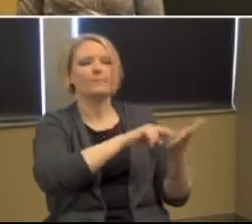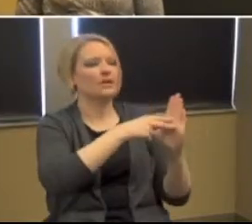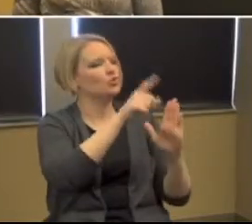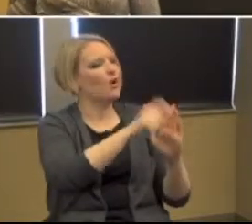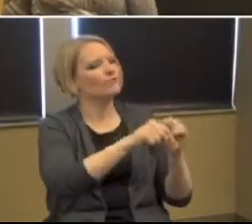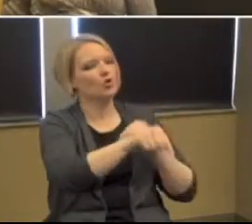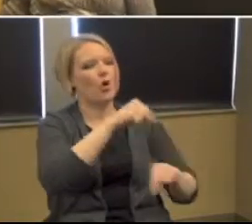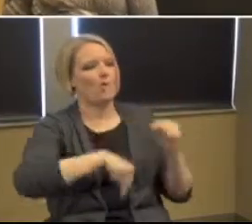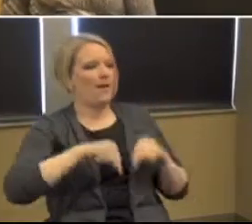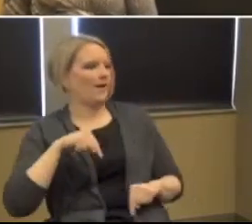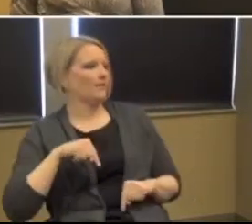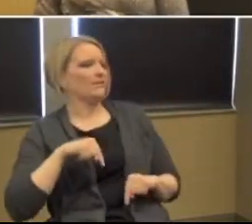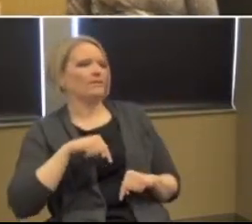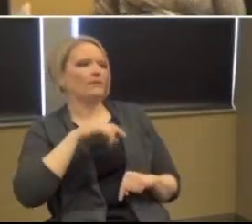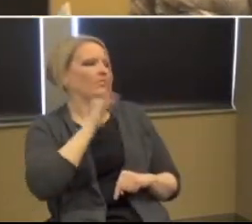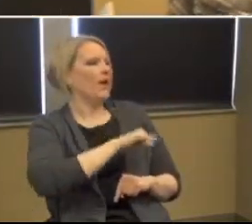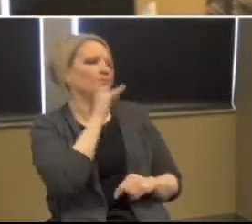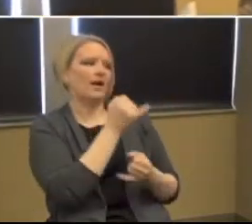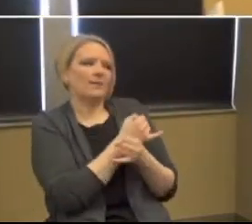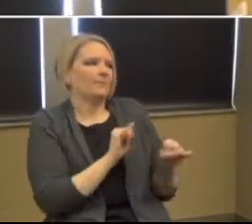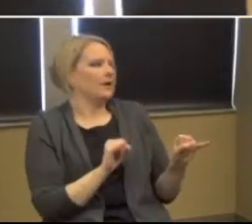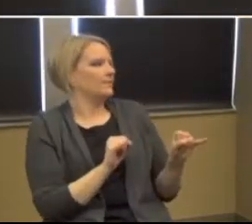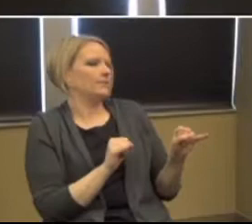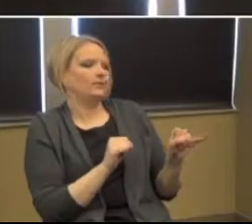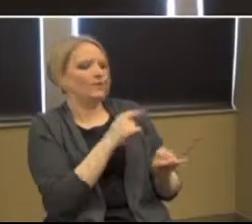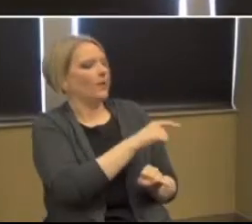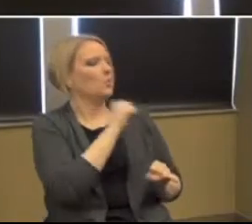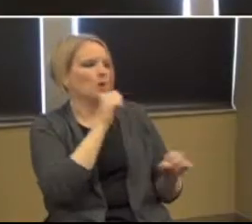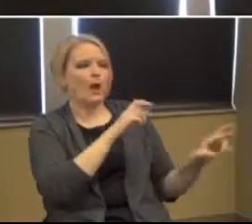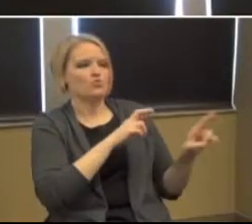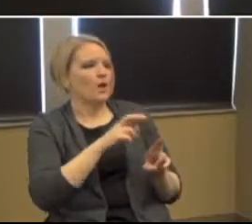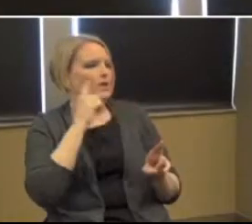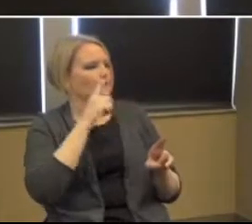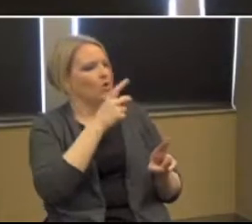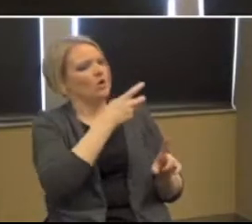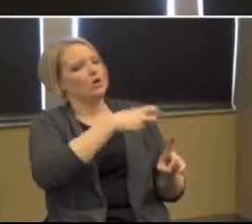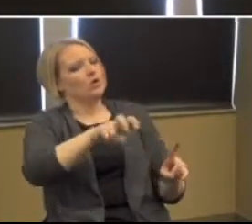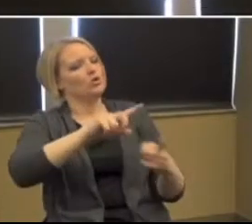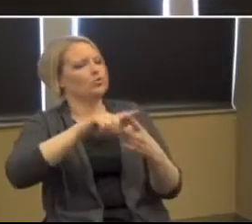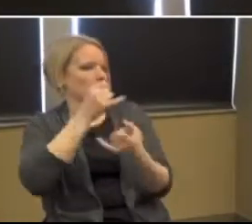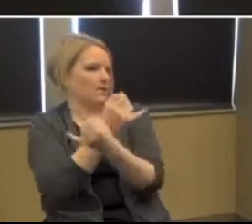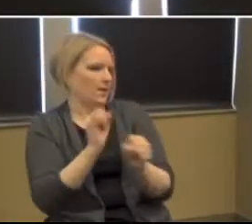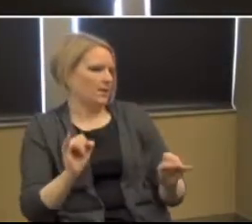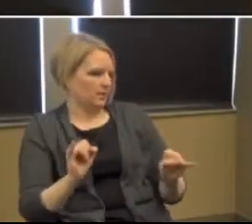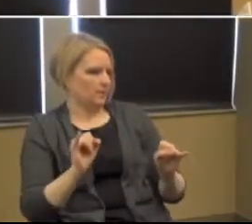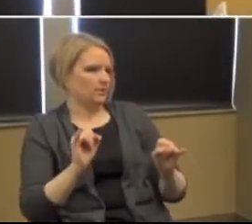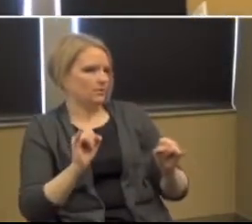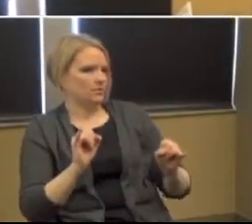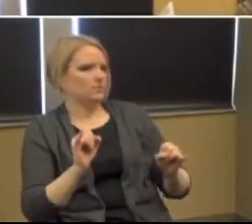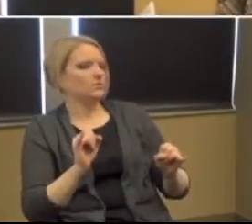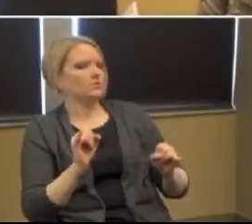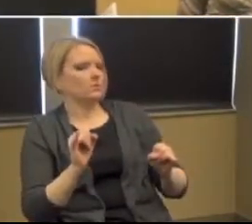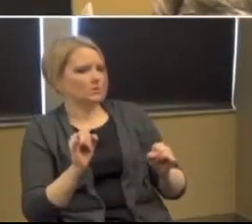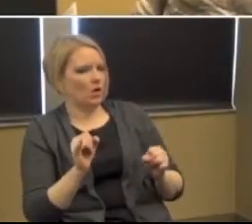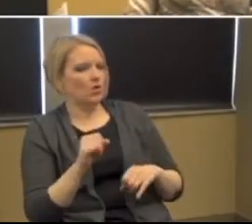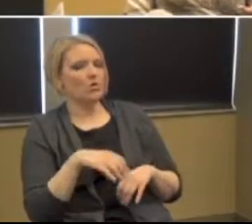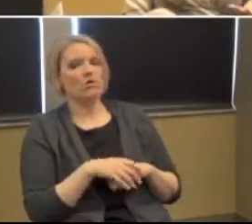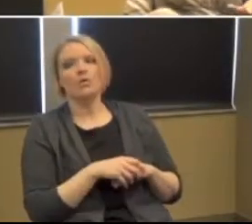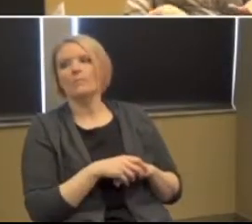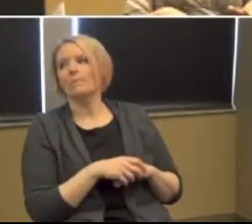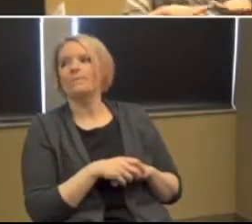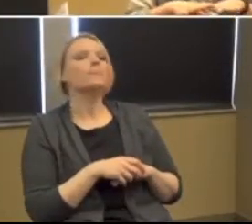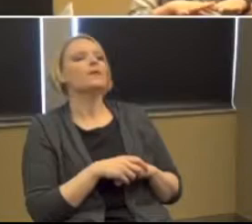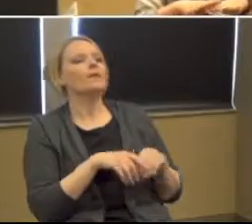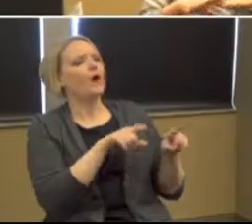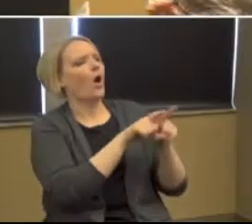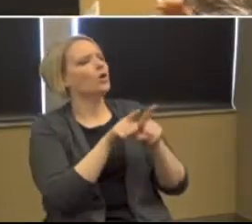not independent, and it was not a skill that was ready to go into that system. Right. Once you've taught the system. But it also allows